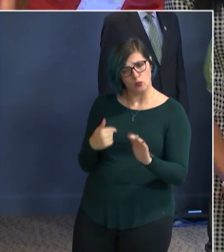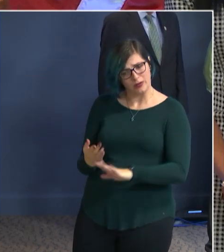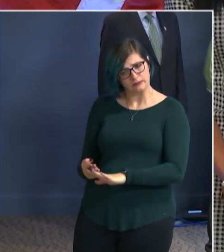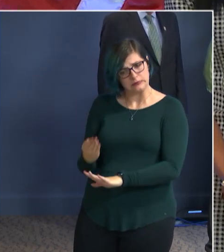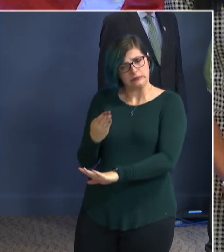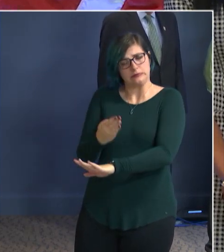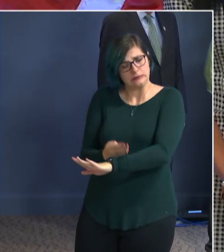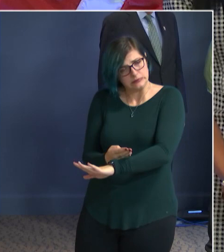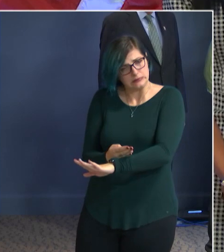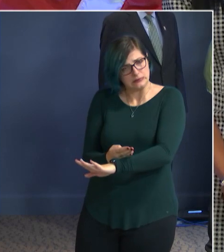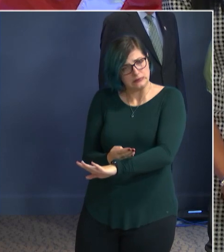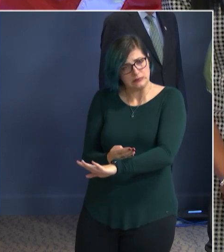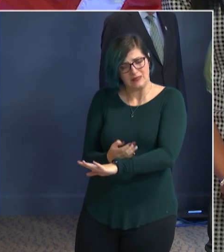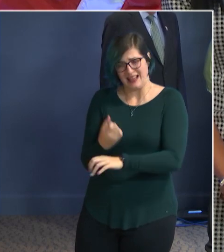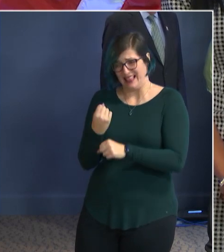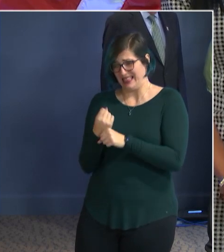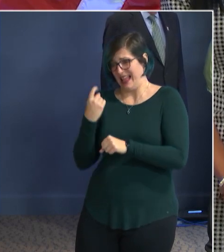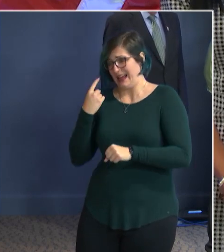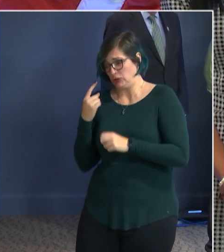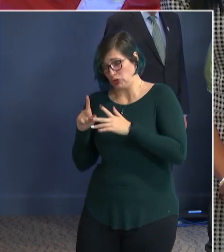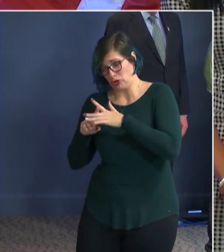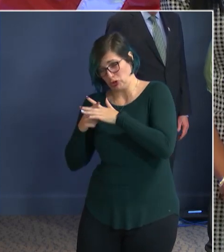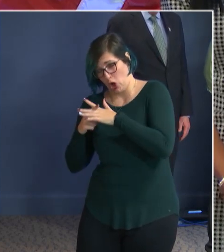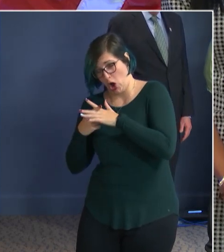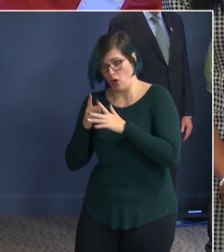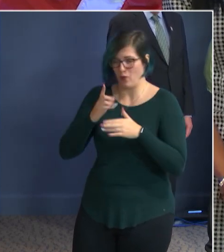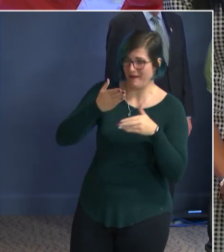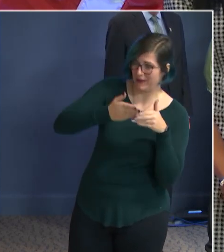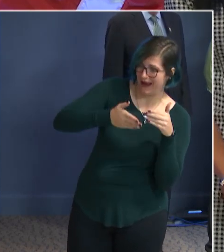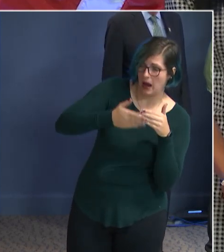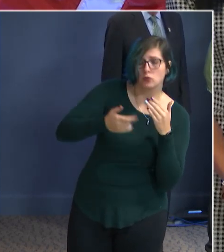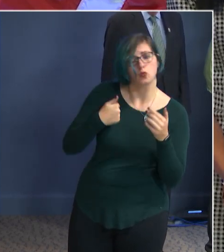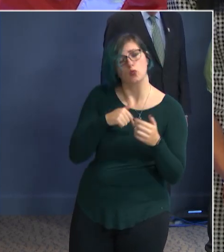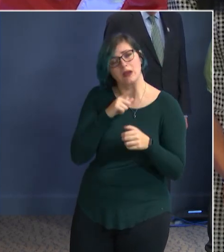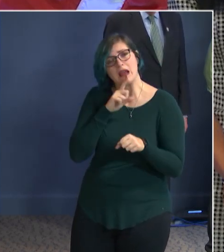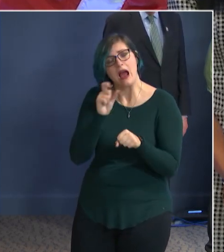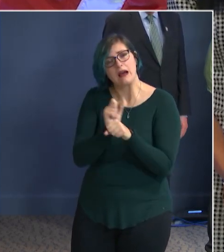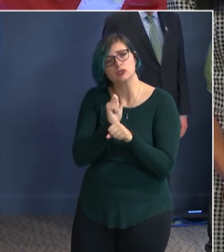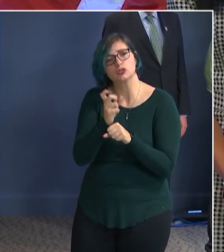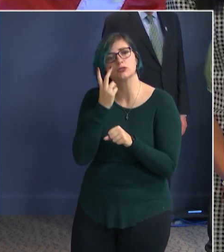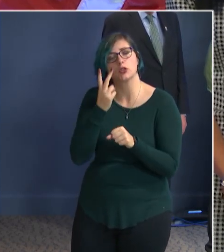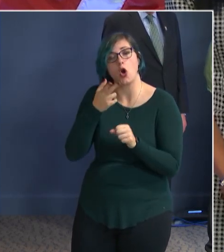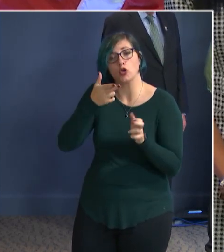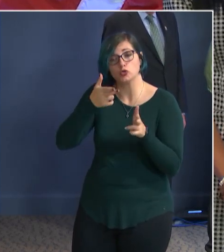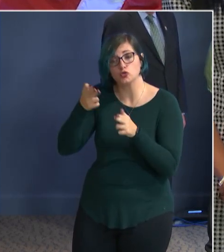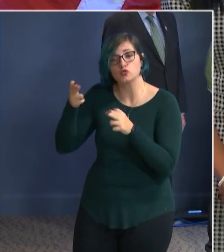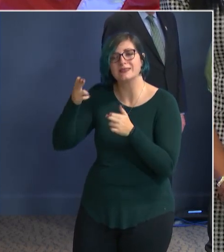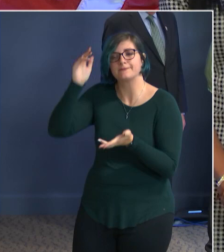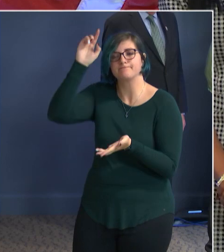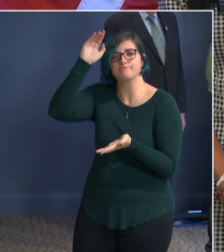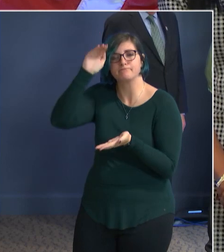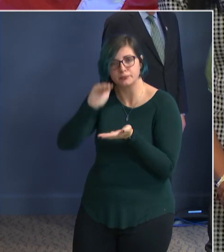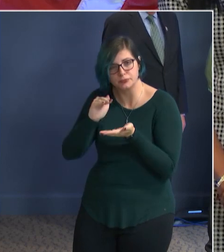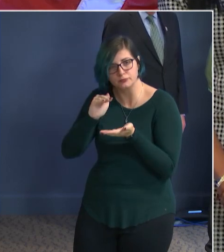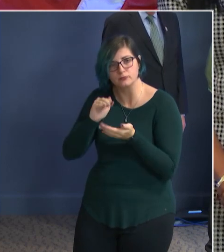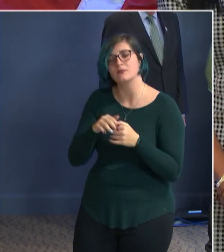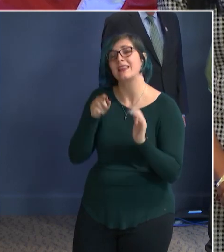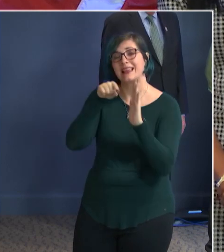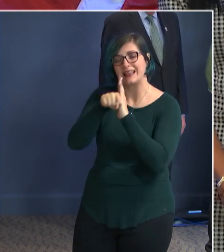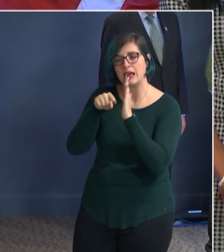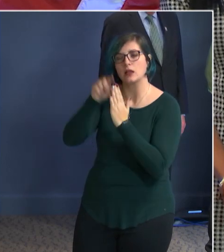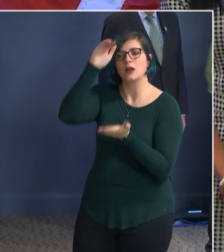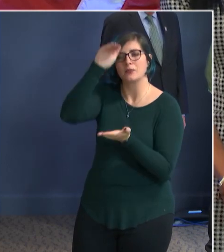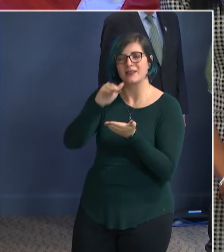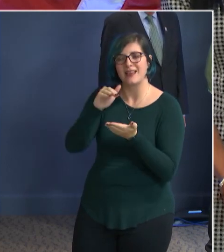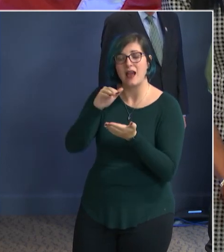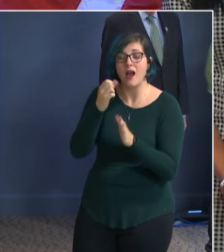the earlier part of last year and where we ended. We actually saw shootings go down, we saw homicides go down, but